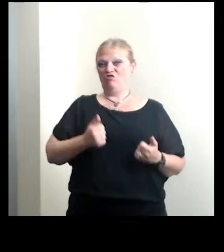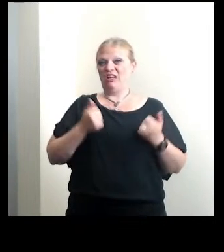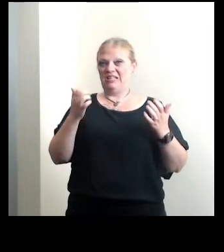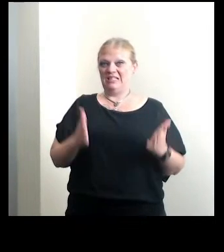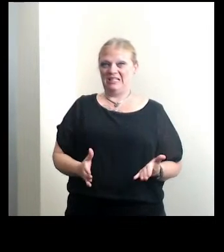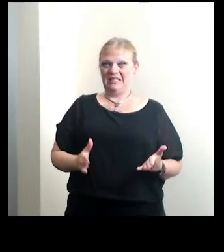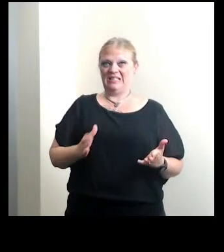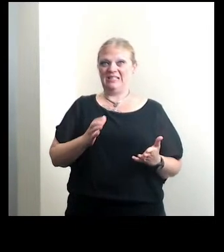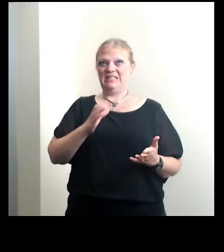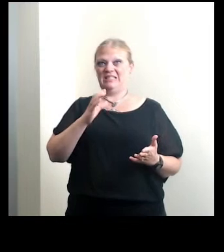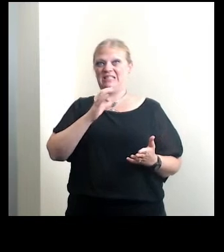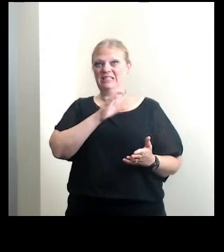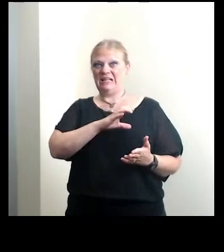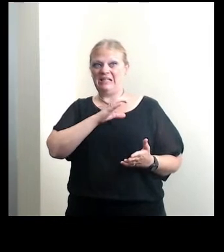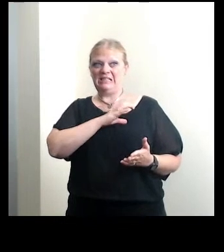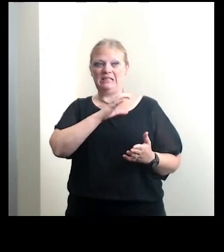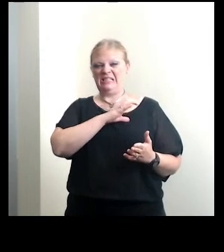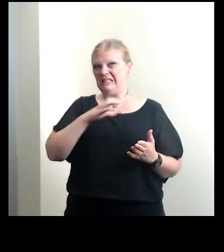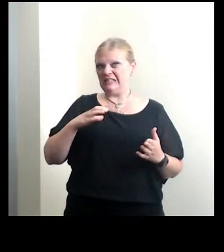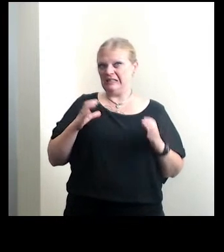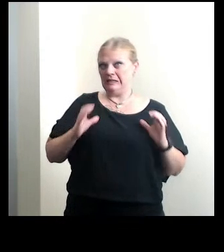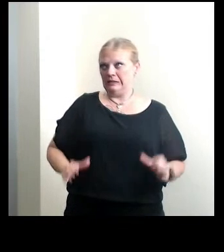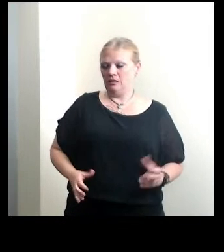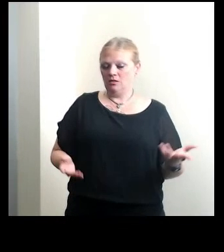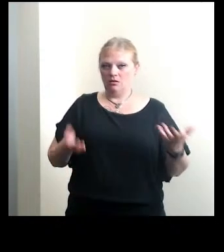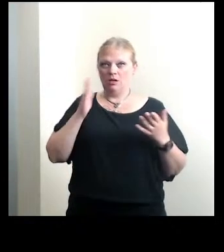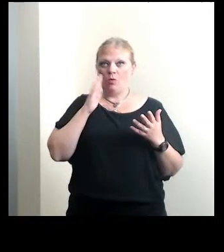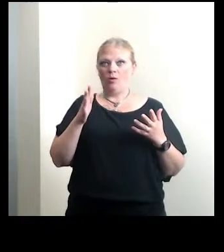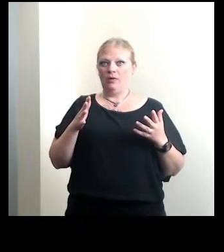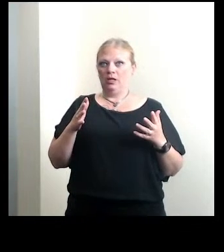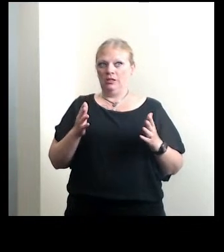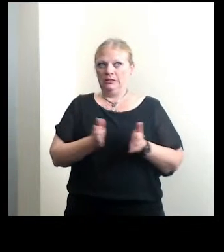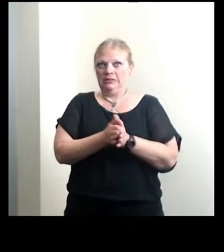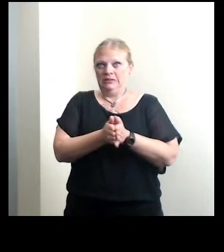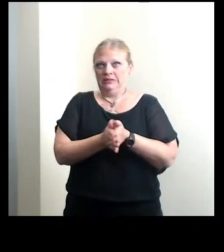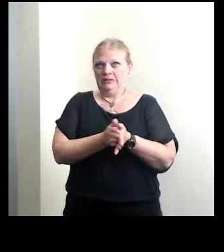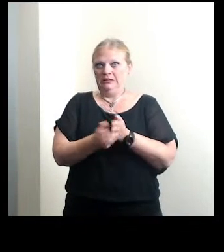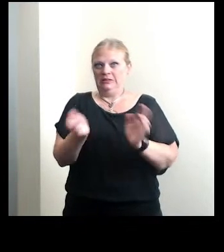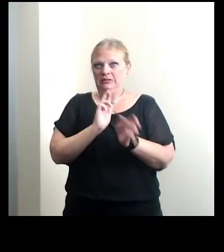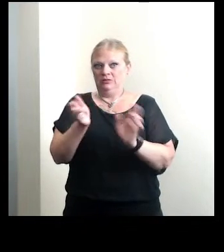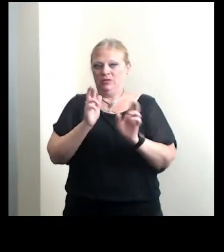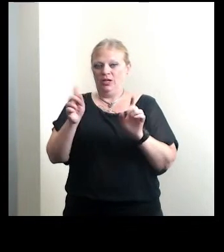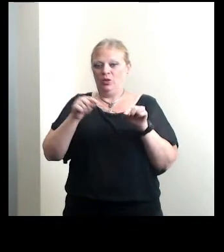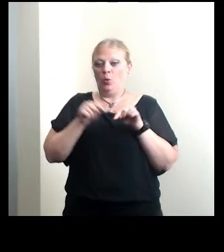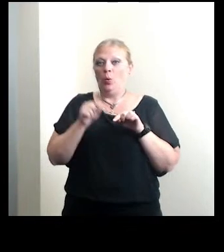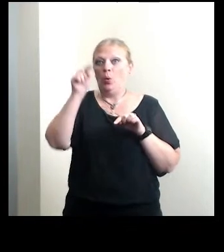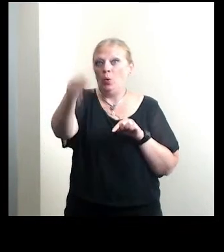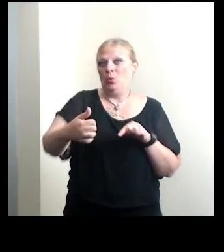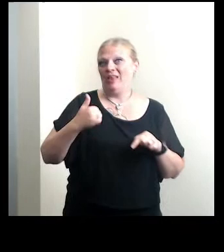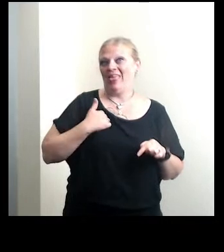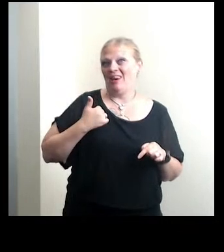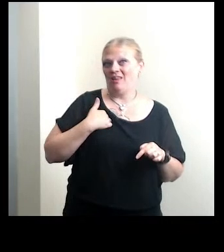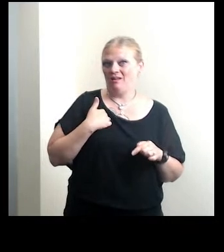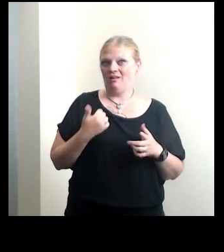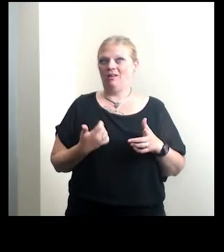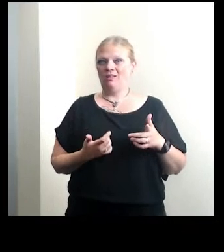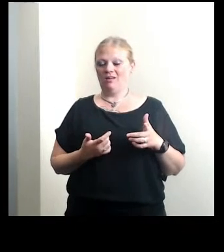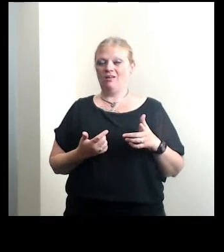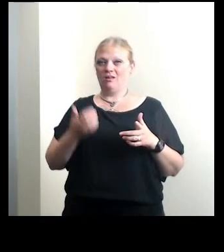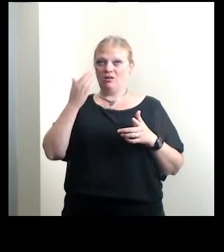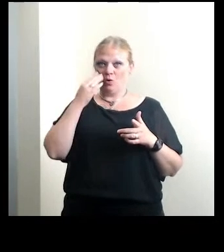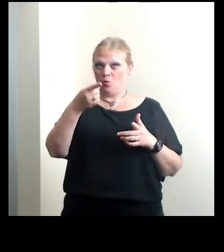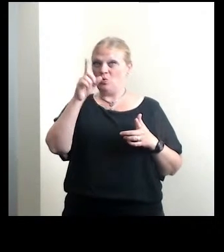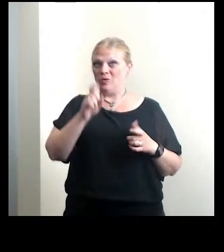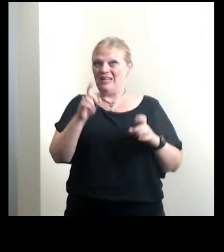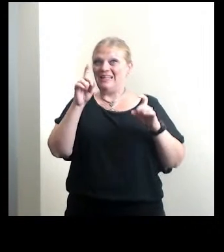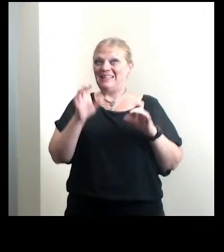and citizens who are going to be anxious to get across the border to go to Canada. So we know that you're going to need a